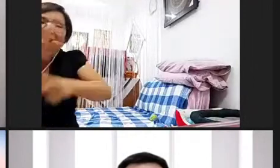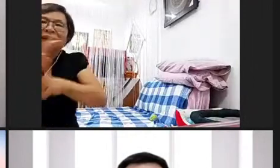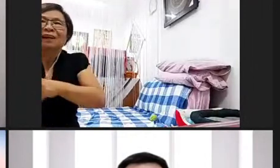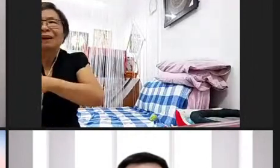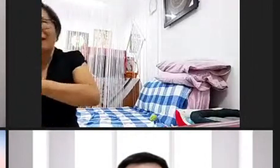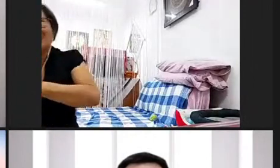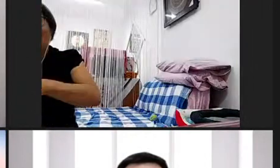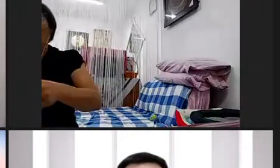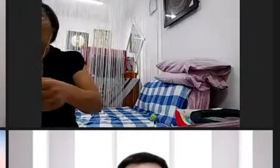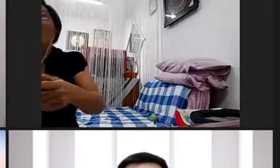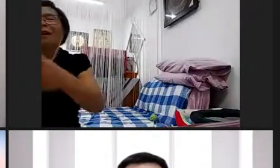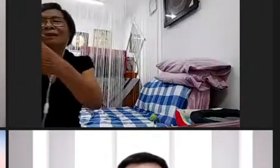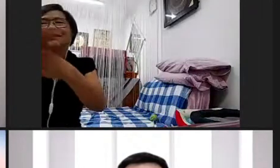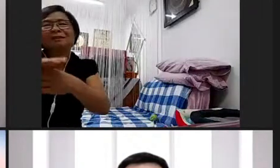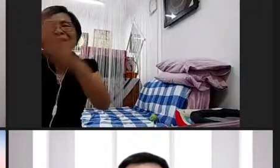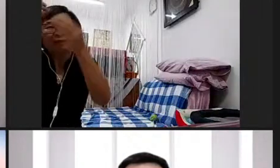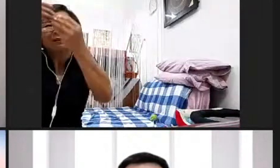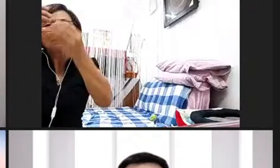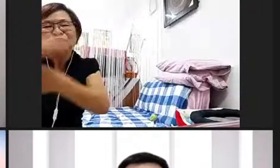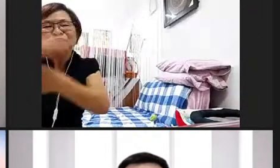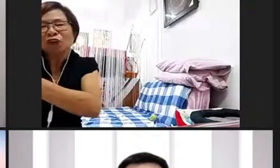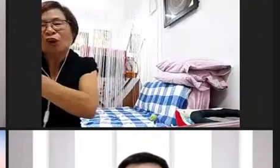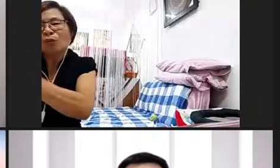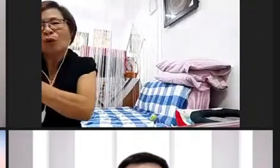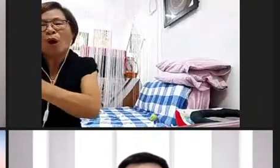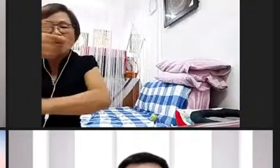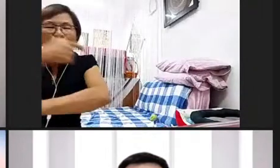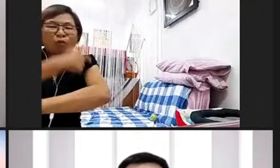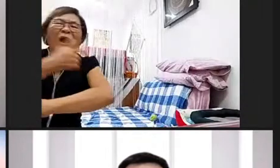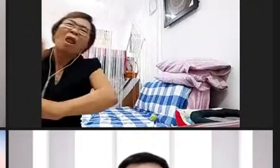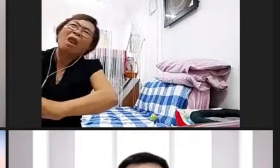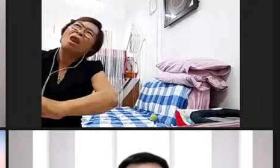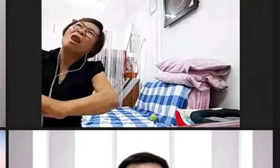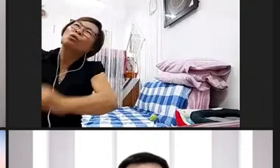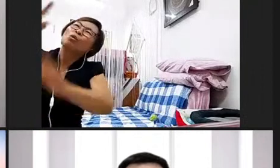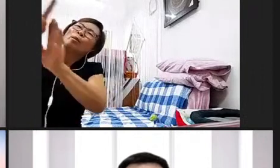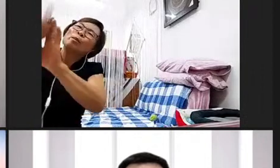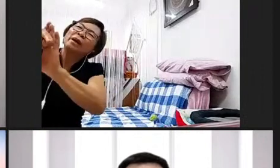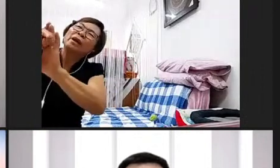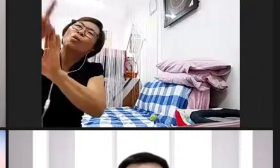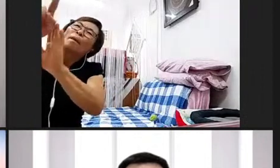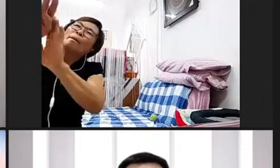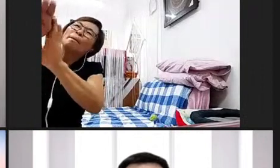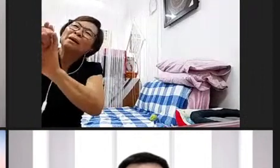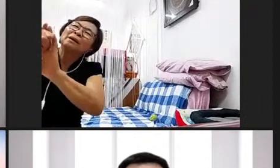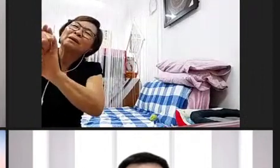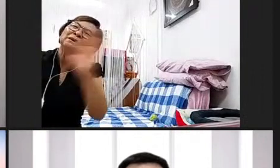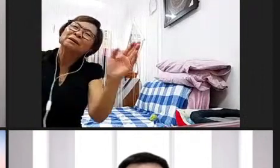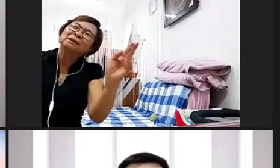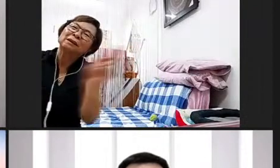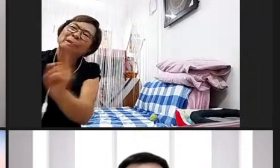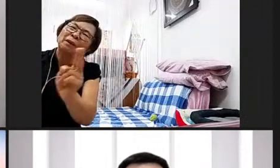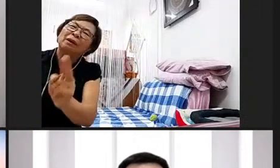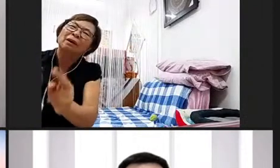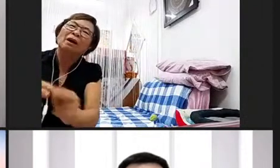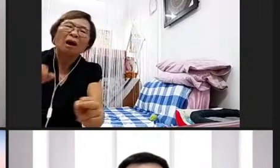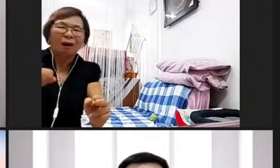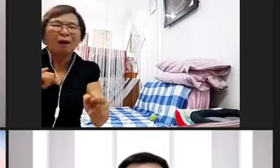you based on the vaccine that you all have given to us on the last 1 minute summary. Anyway, other than that, I was very